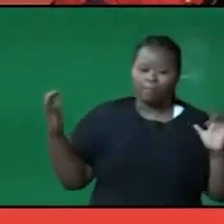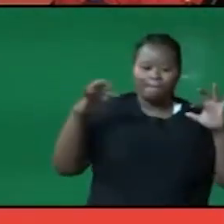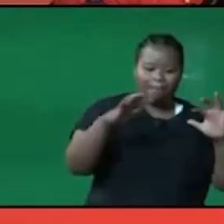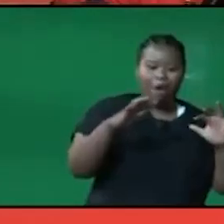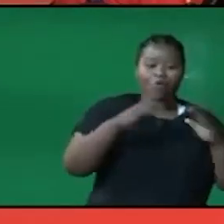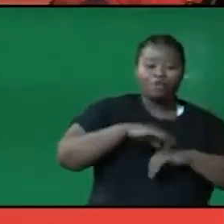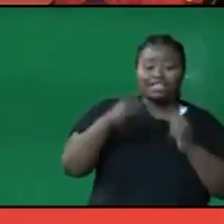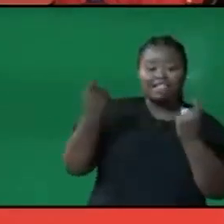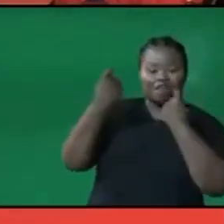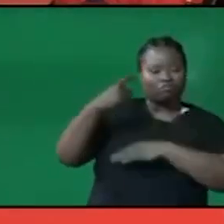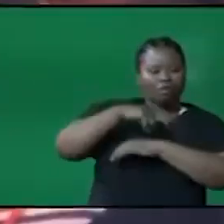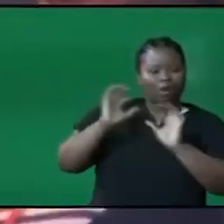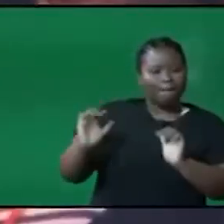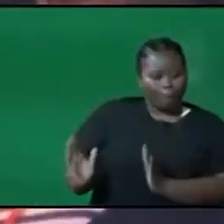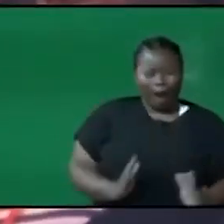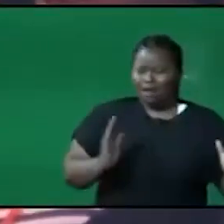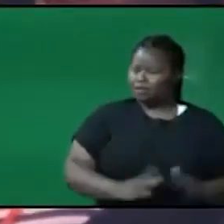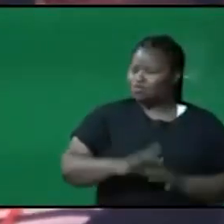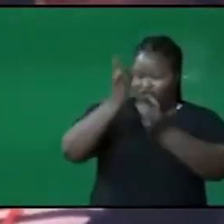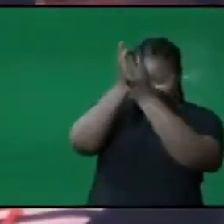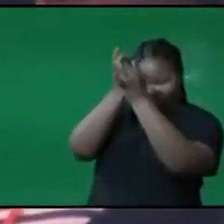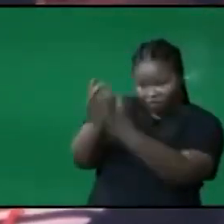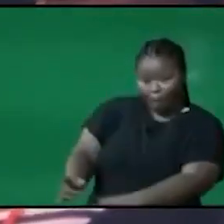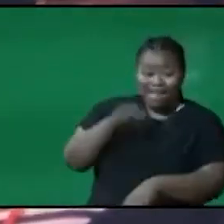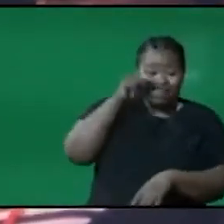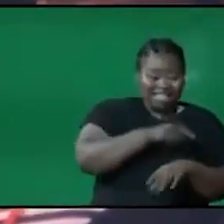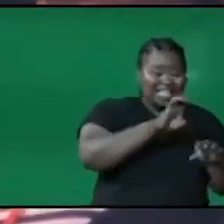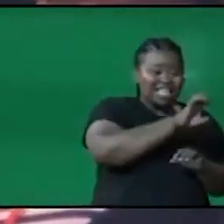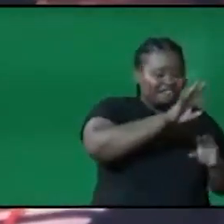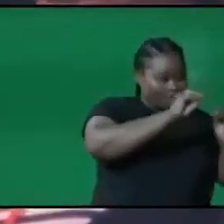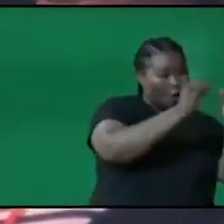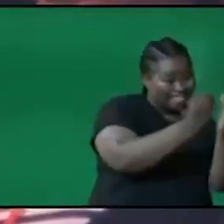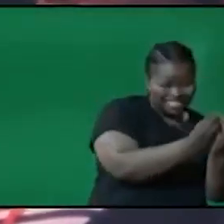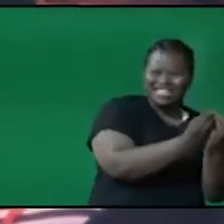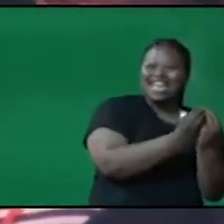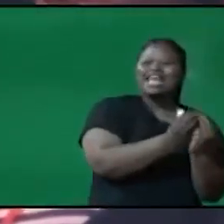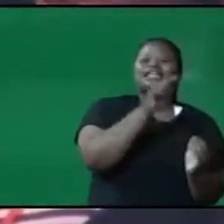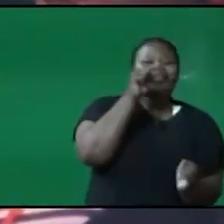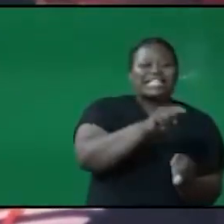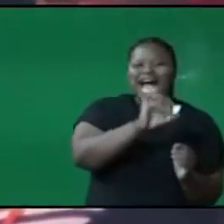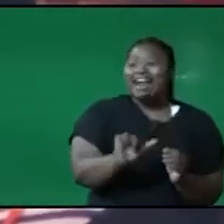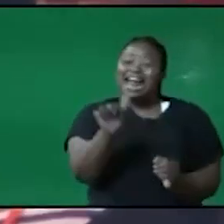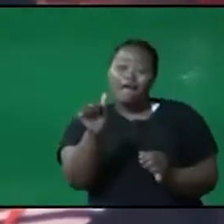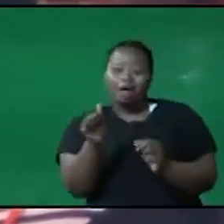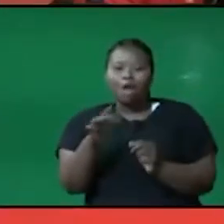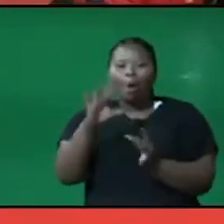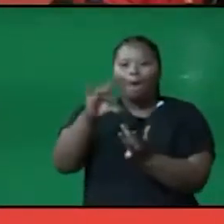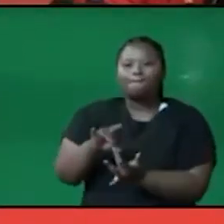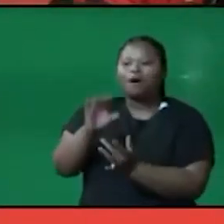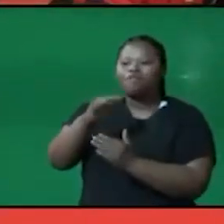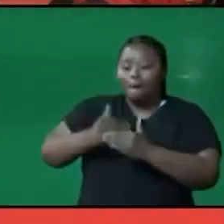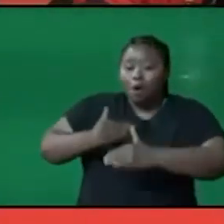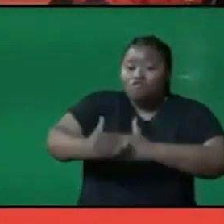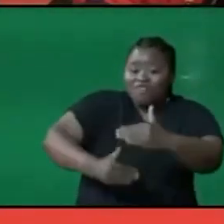way, so that you tell them through this organization that there is an alternative, a